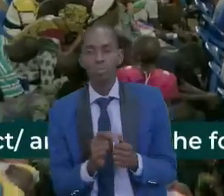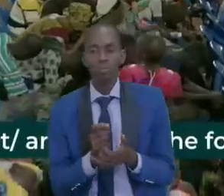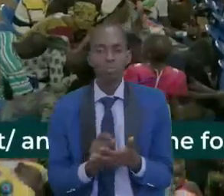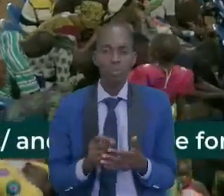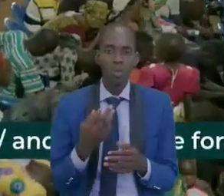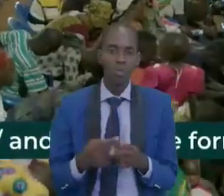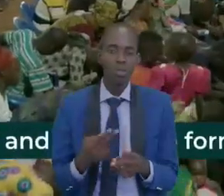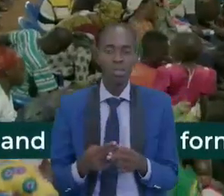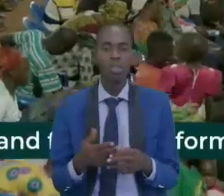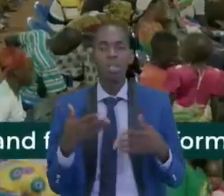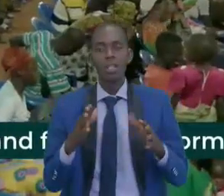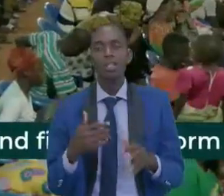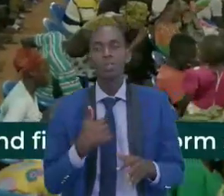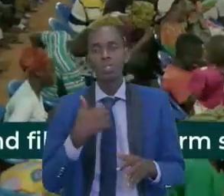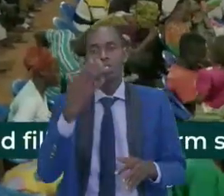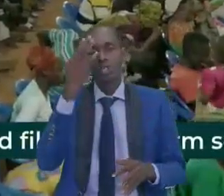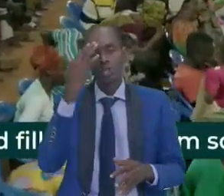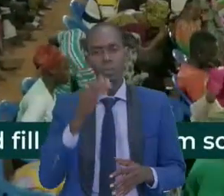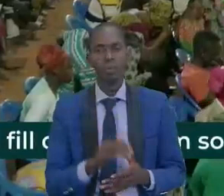C'est fini ou bien ça continue?